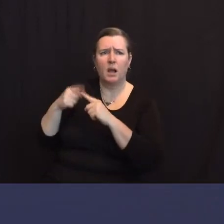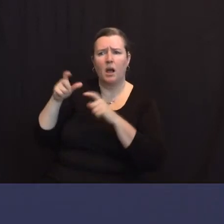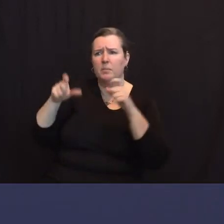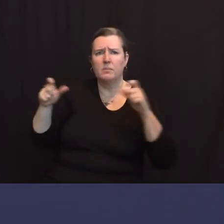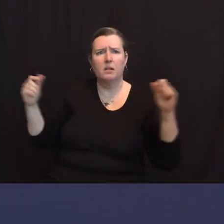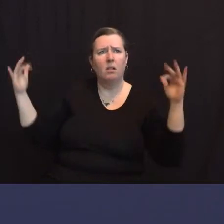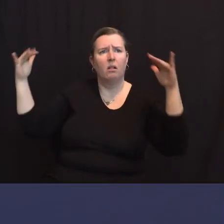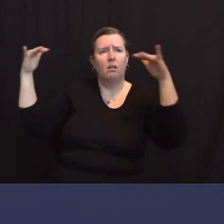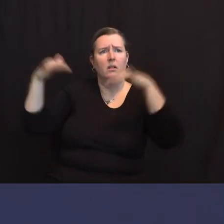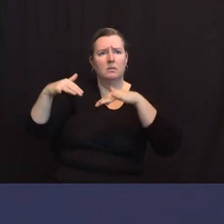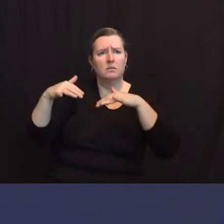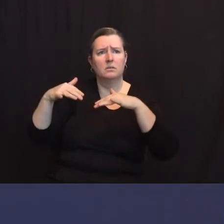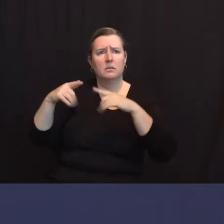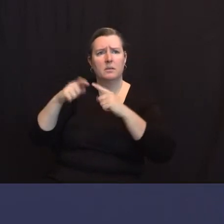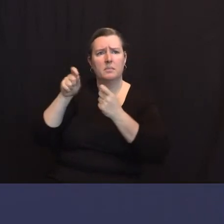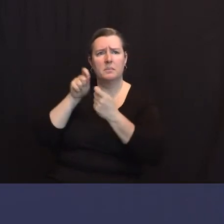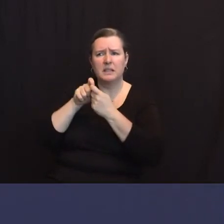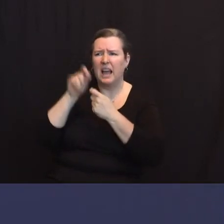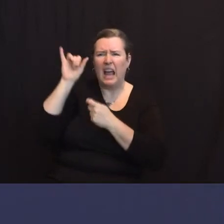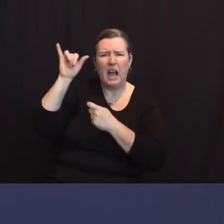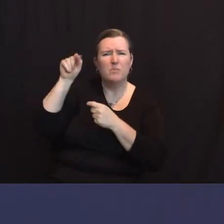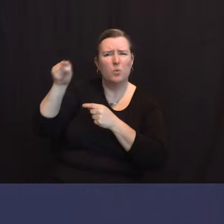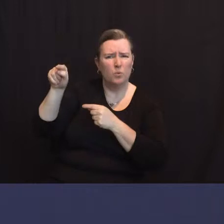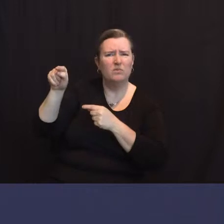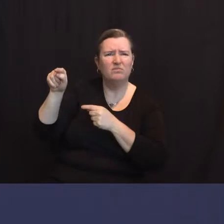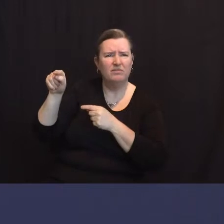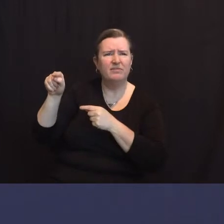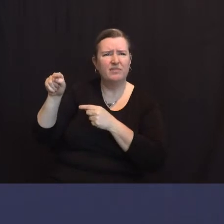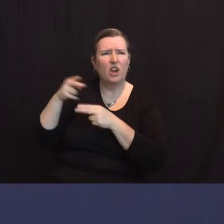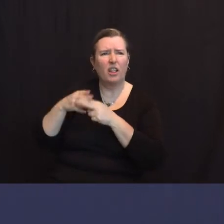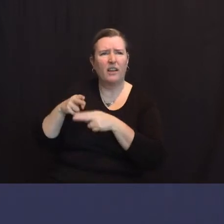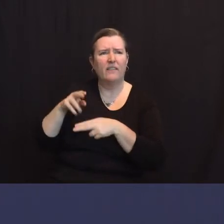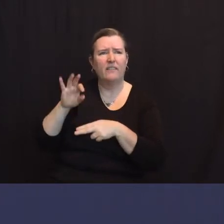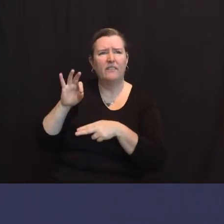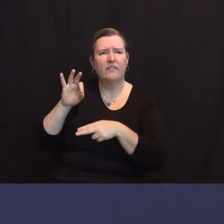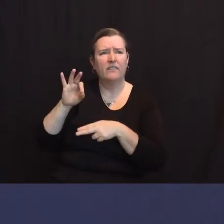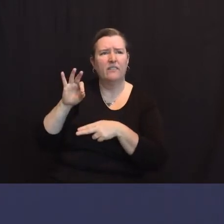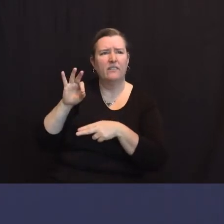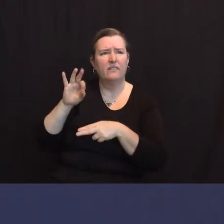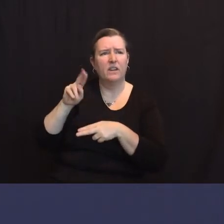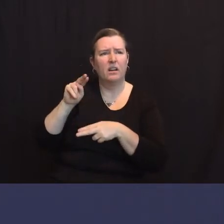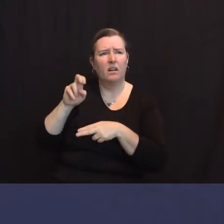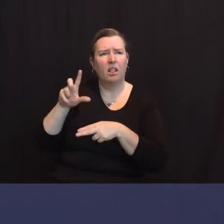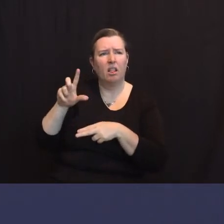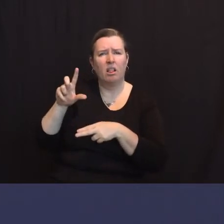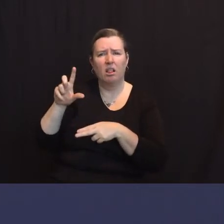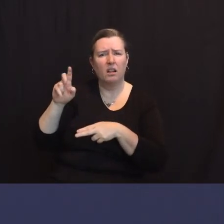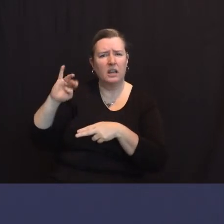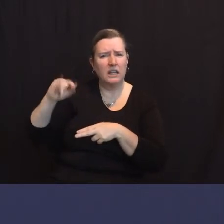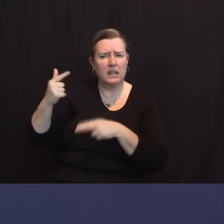that January 29th press conference that you and I did with Jared, we sent an APB out, good to have you with us,